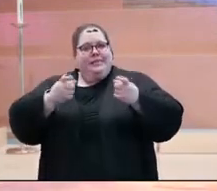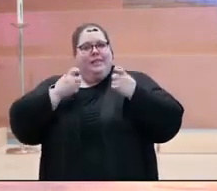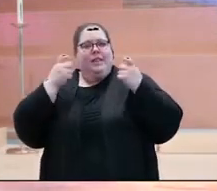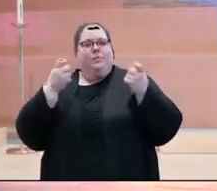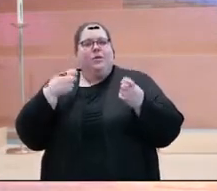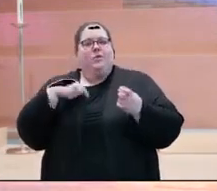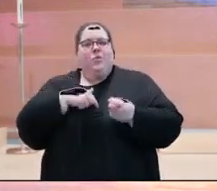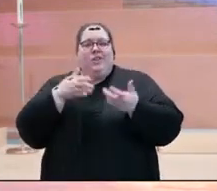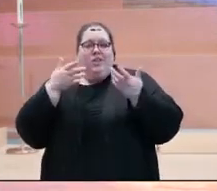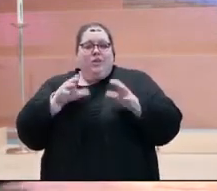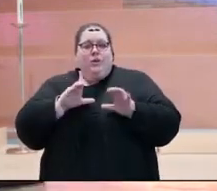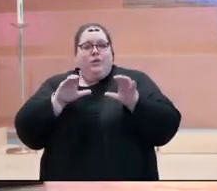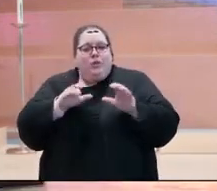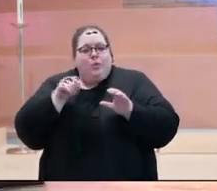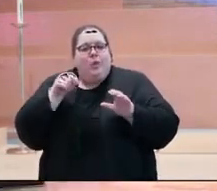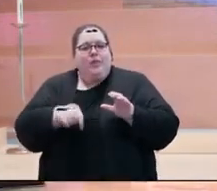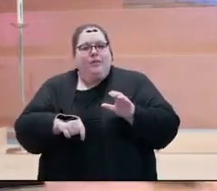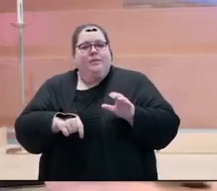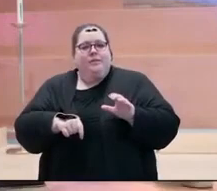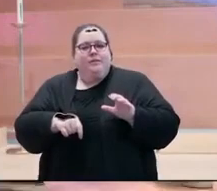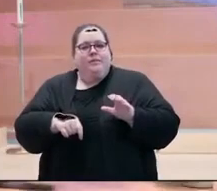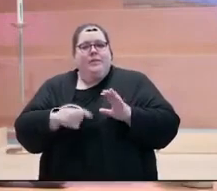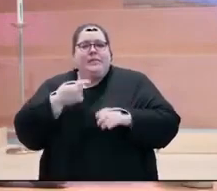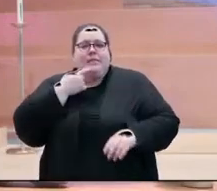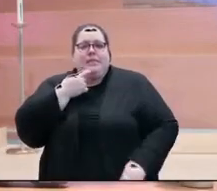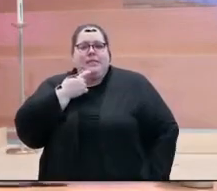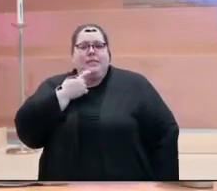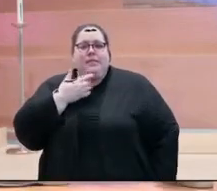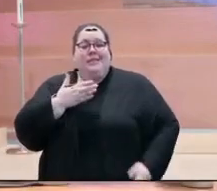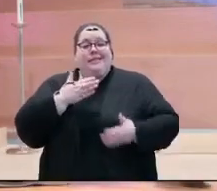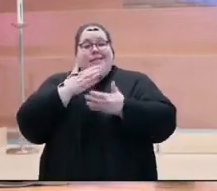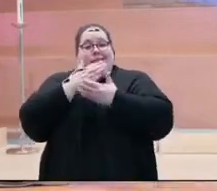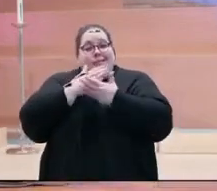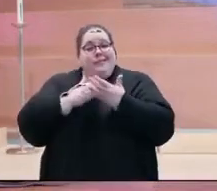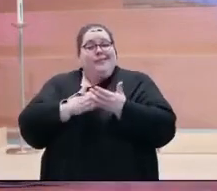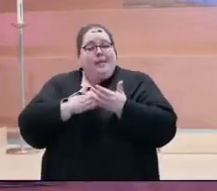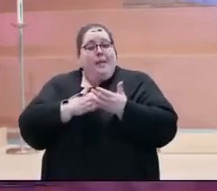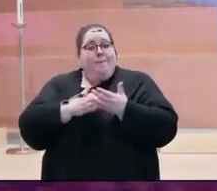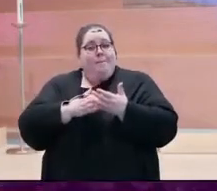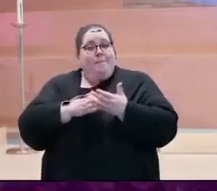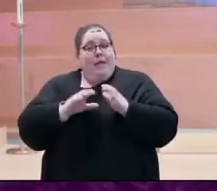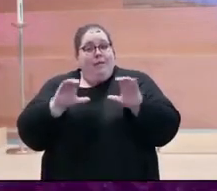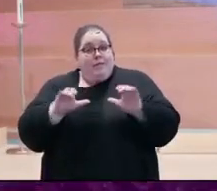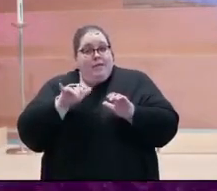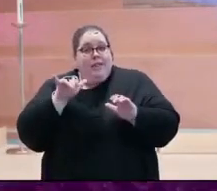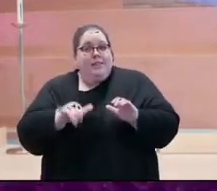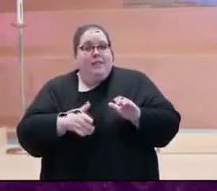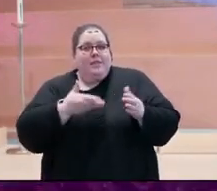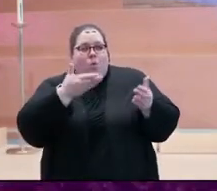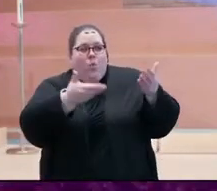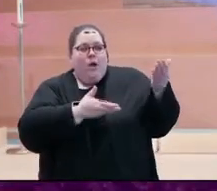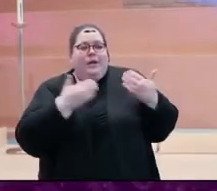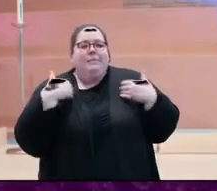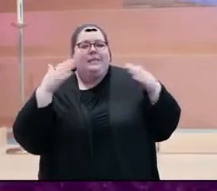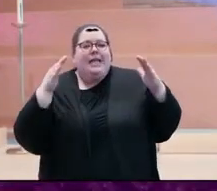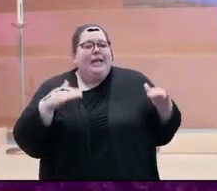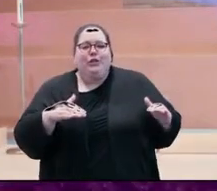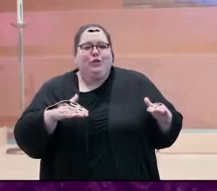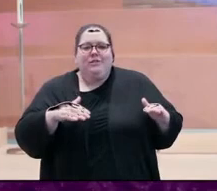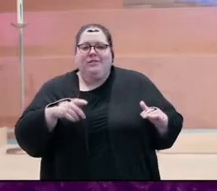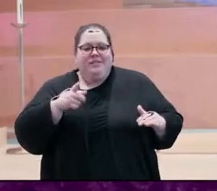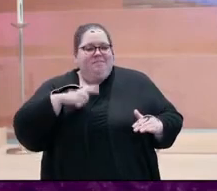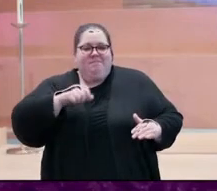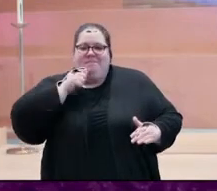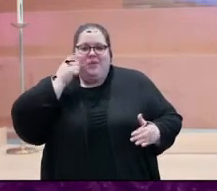done this as well. It says, some who have done this have entertained angels without realizing it. Some of us have